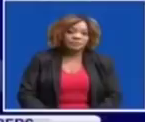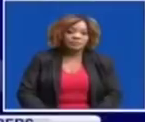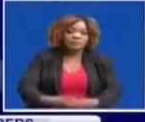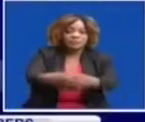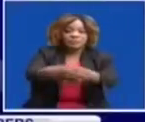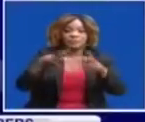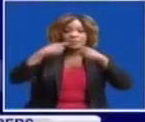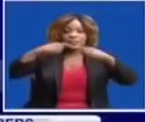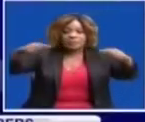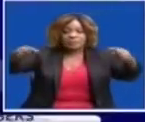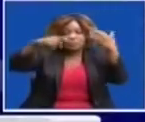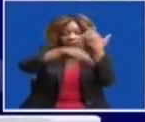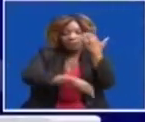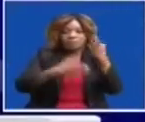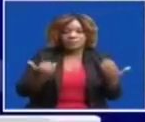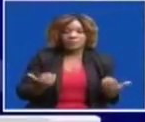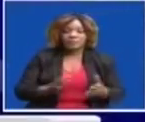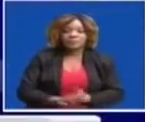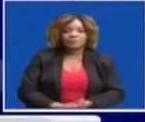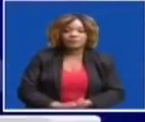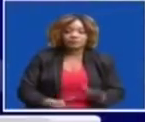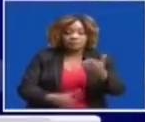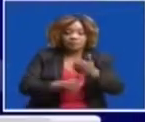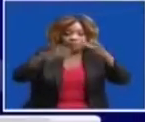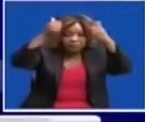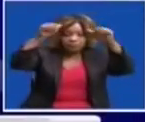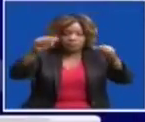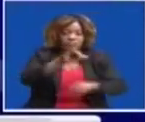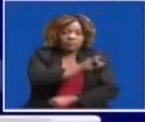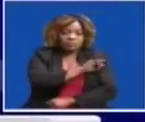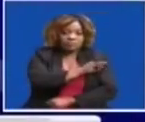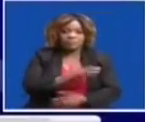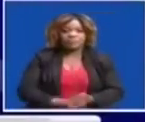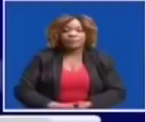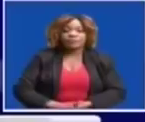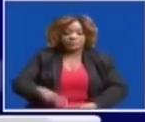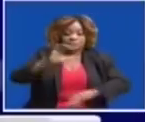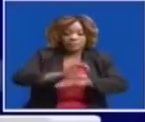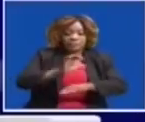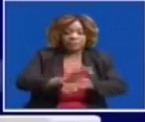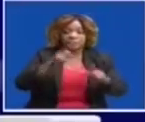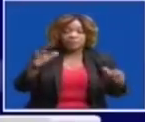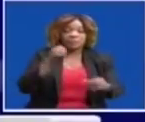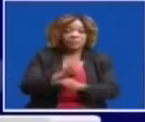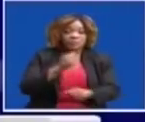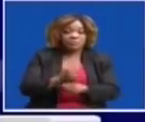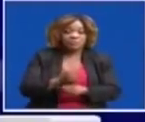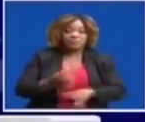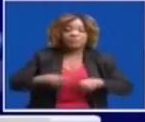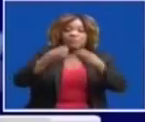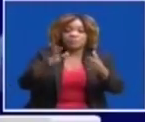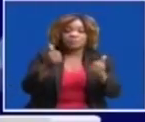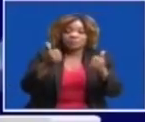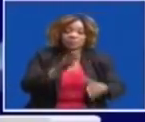Here now is the news in detail. Vice President Inongewina says that the church has a big task of imparting